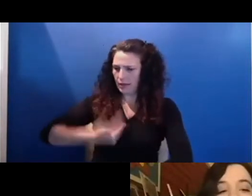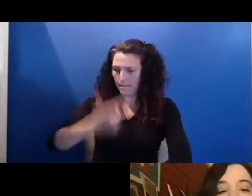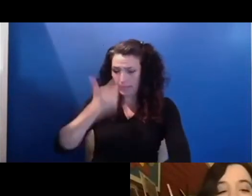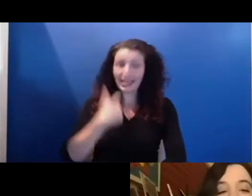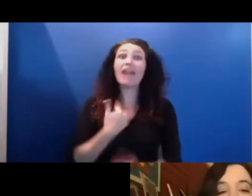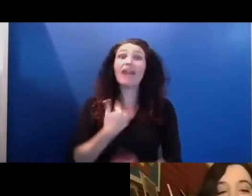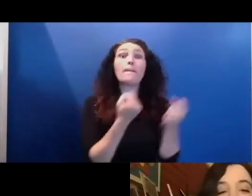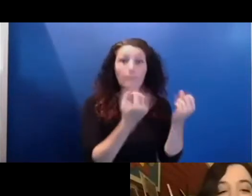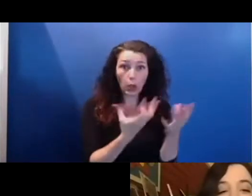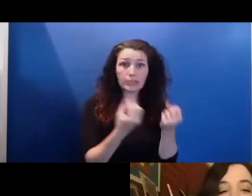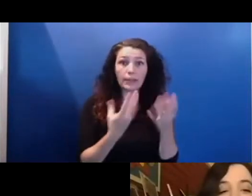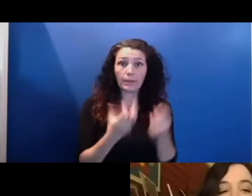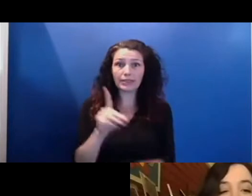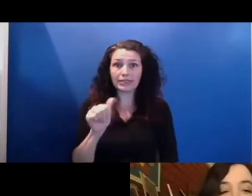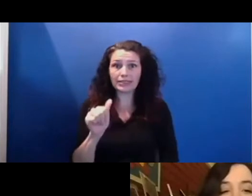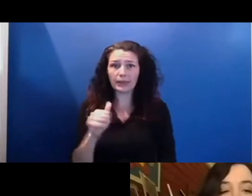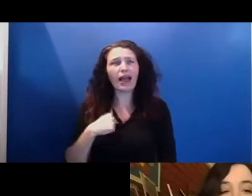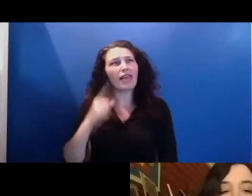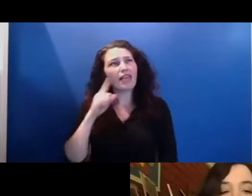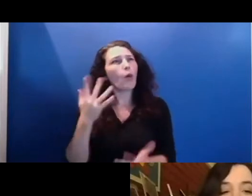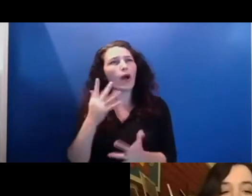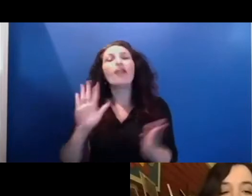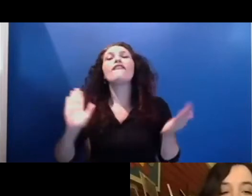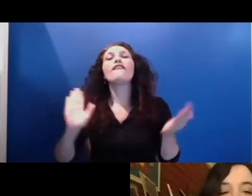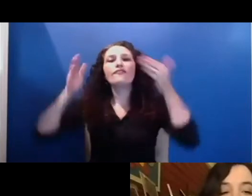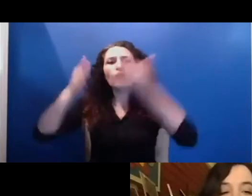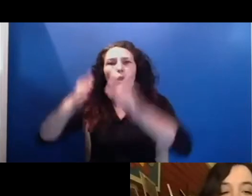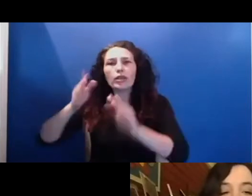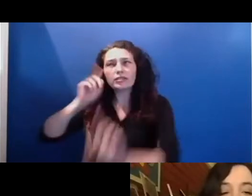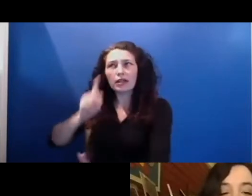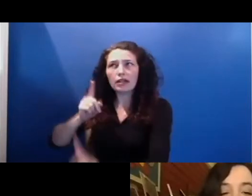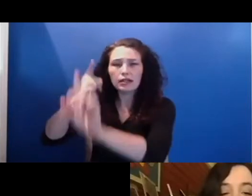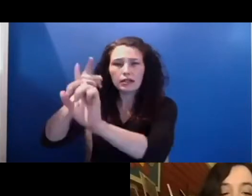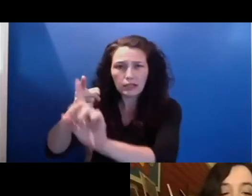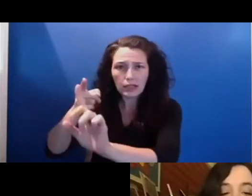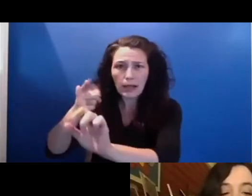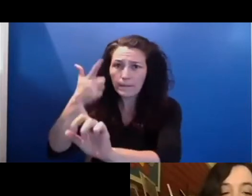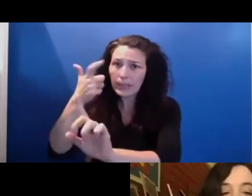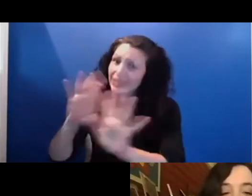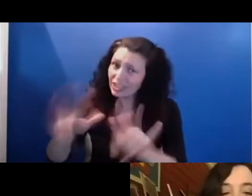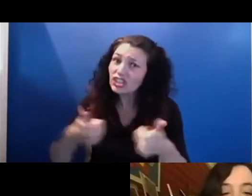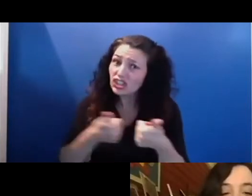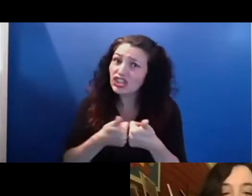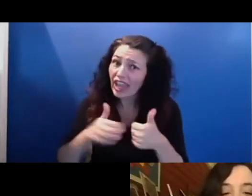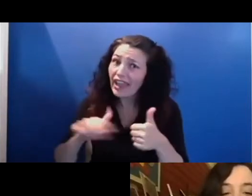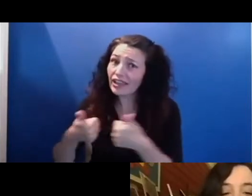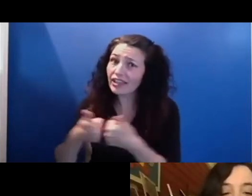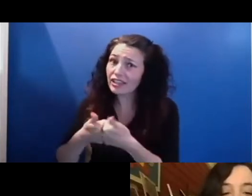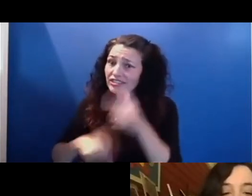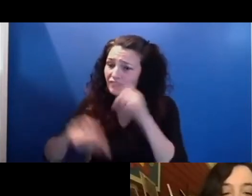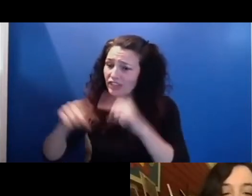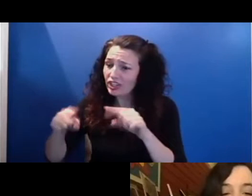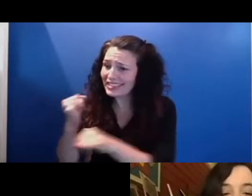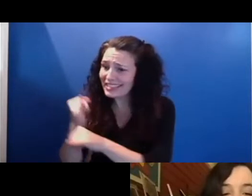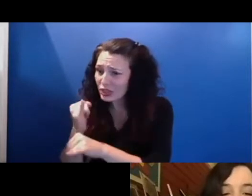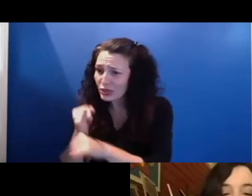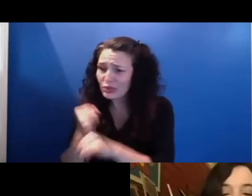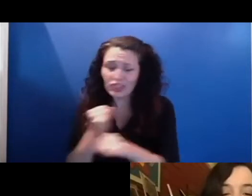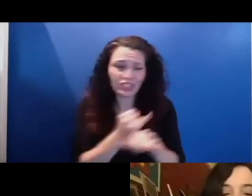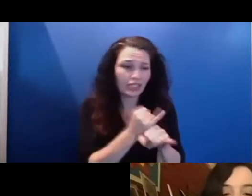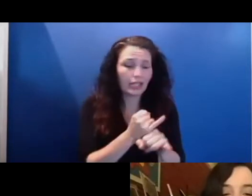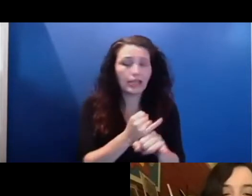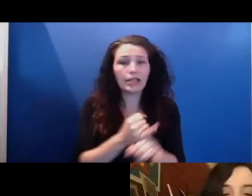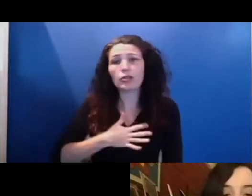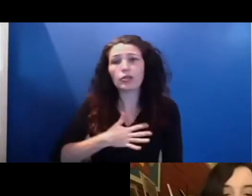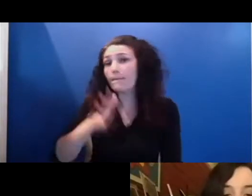to stay focused on the end game, particularly when confronted with challenging individuals and institutions. First and foremost are my mother and father, Maria and Jesus